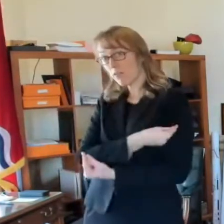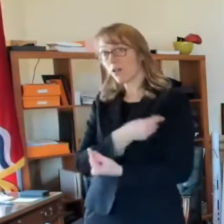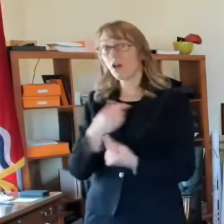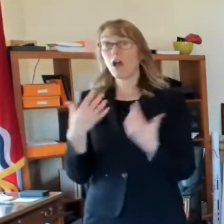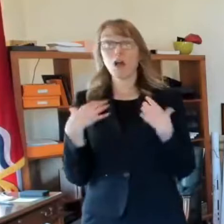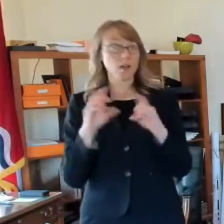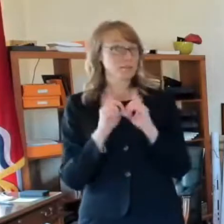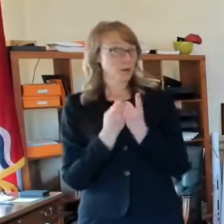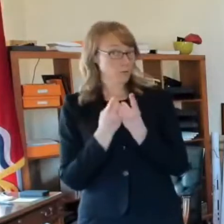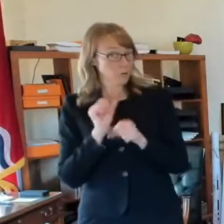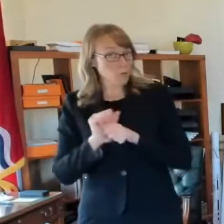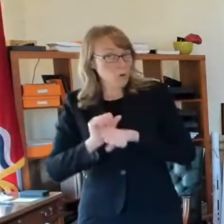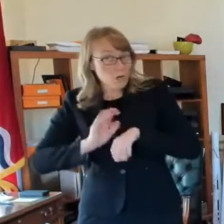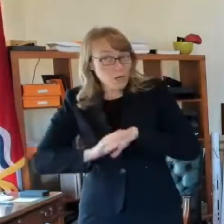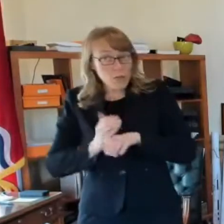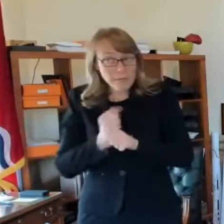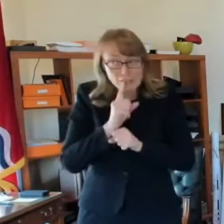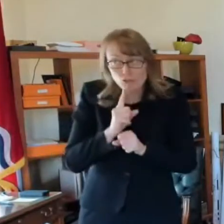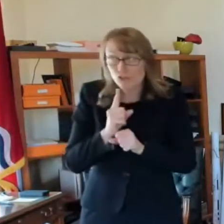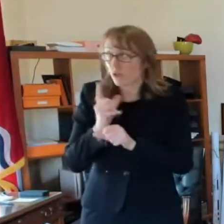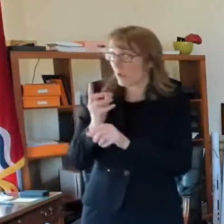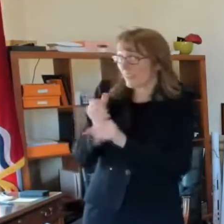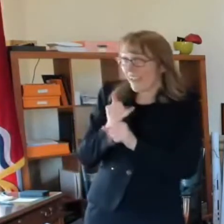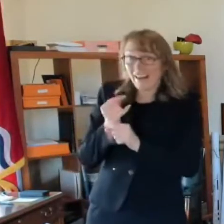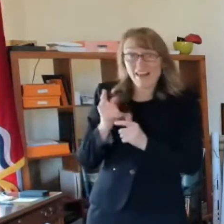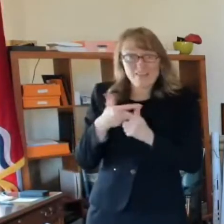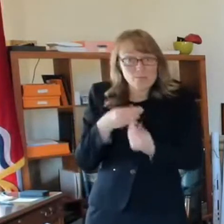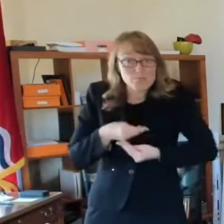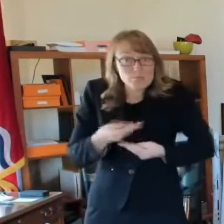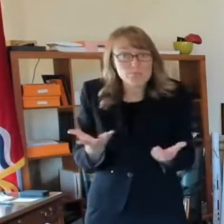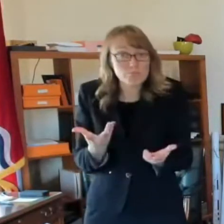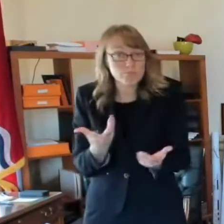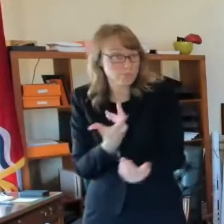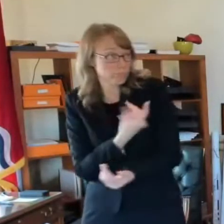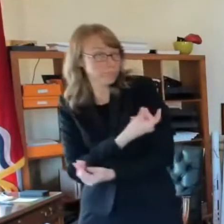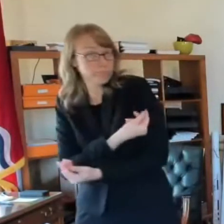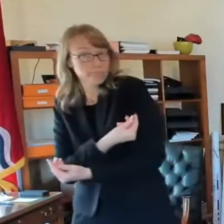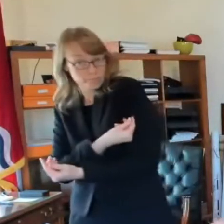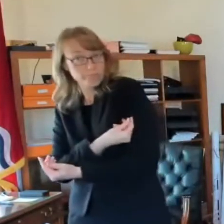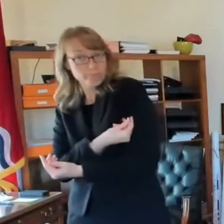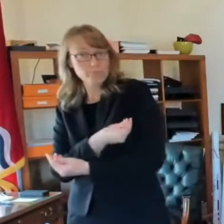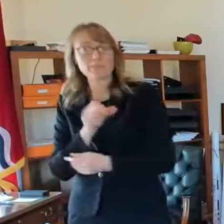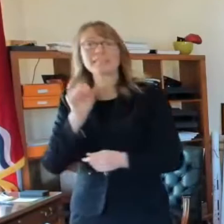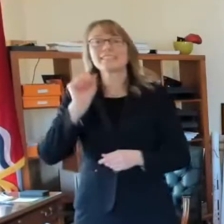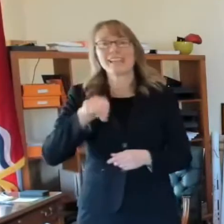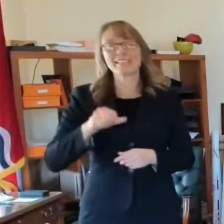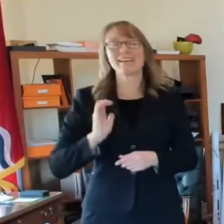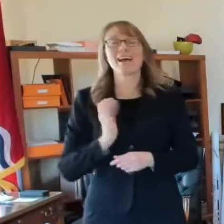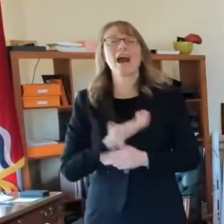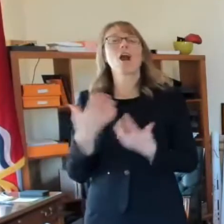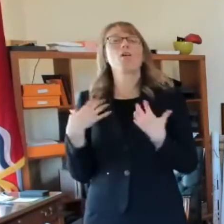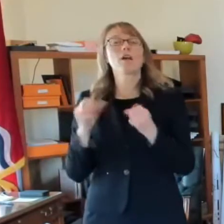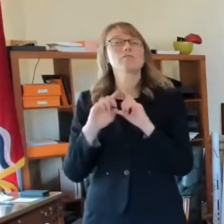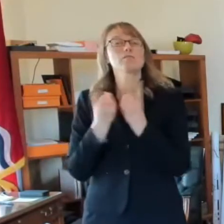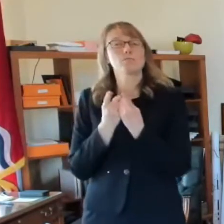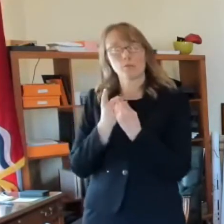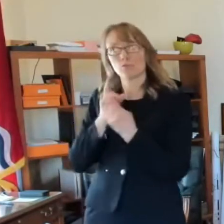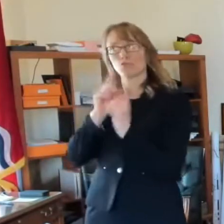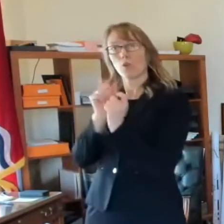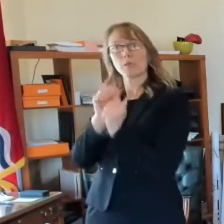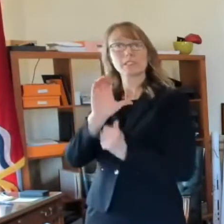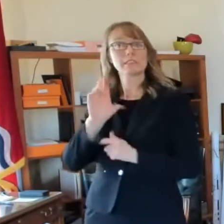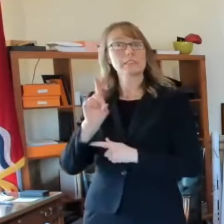topics. What does the vaccine rollout look like in the city of St. Louis? Is the health department actively working toward making it available